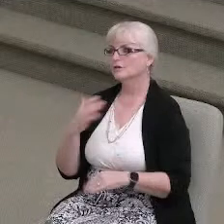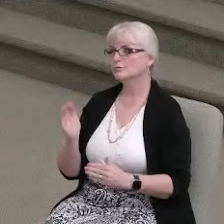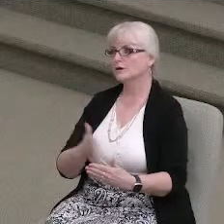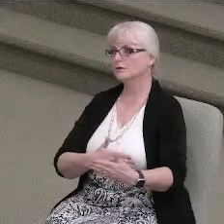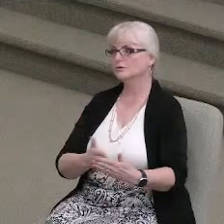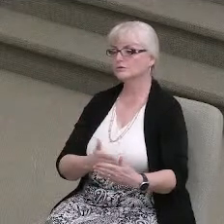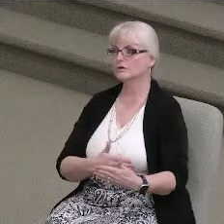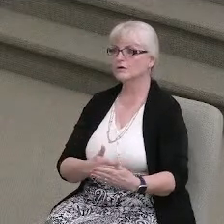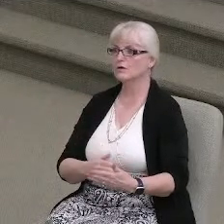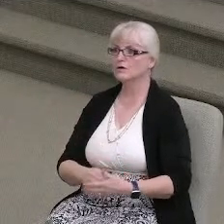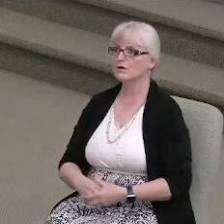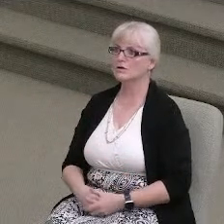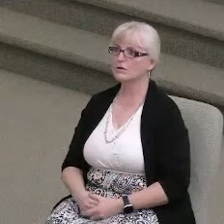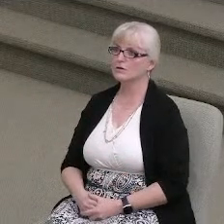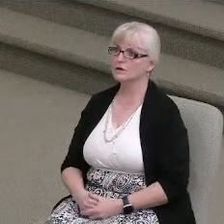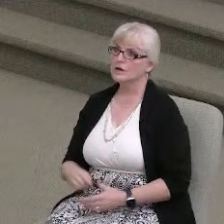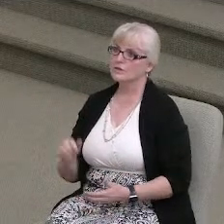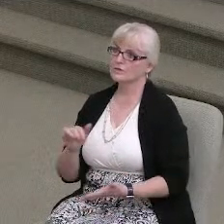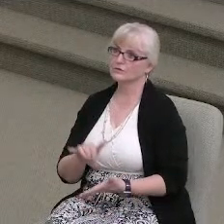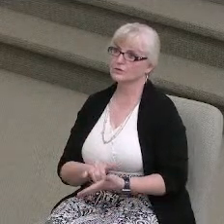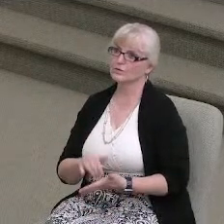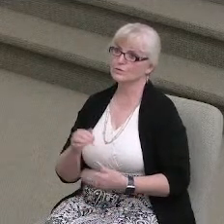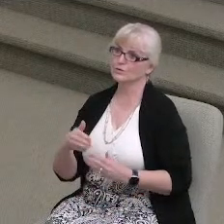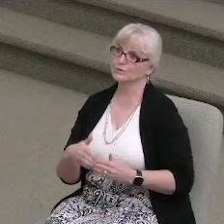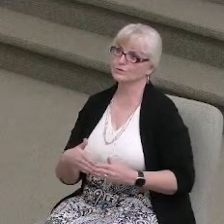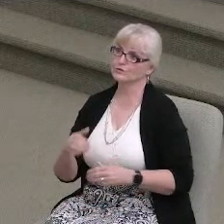strength, my song. This